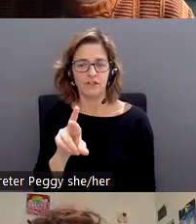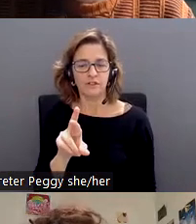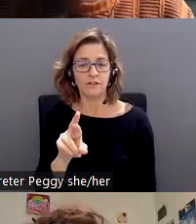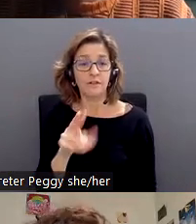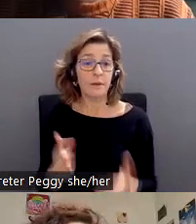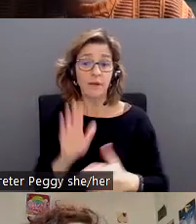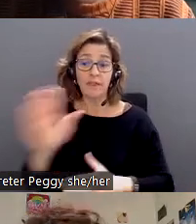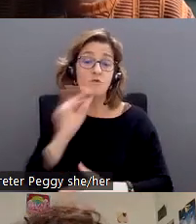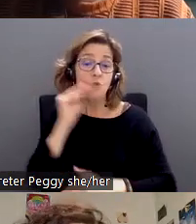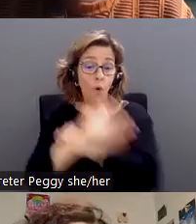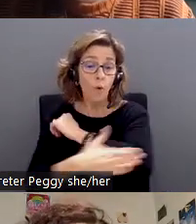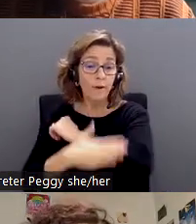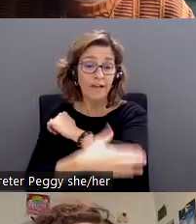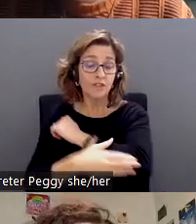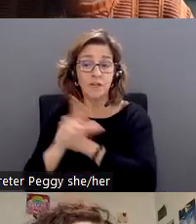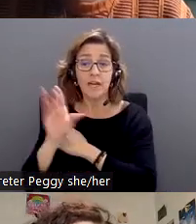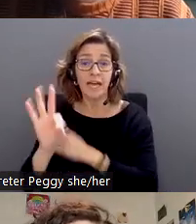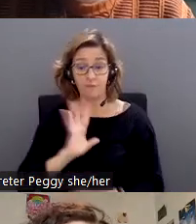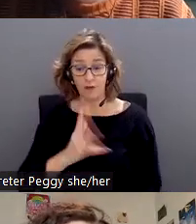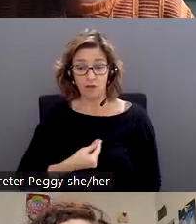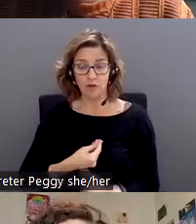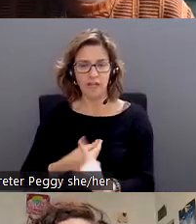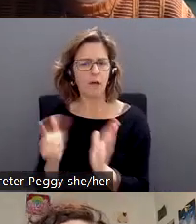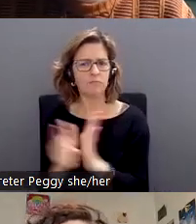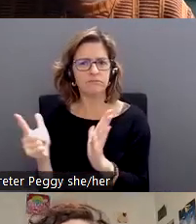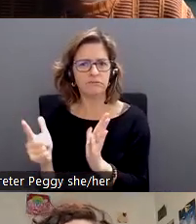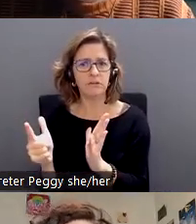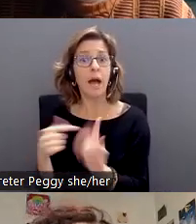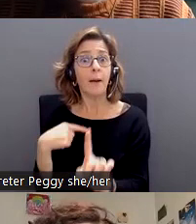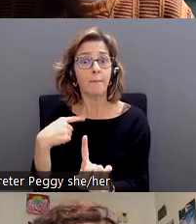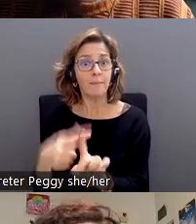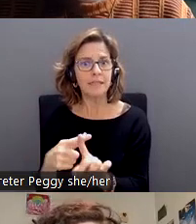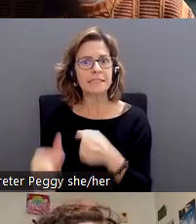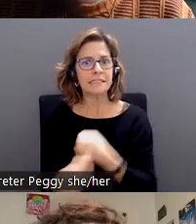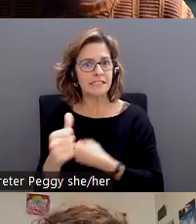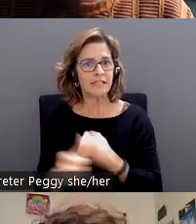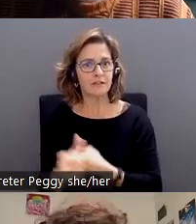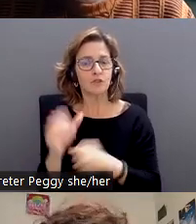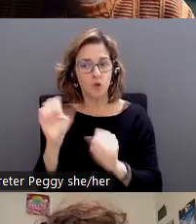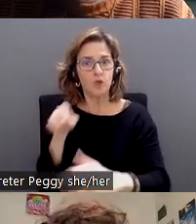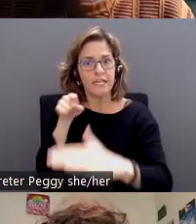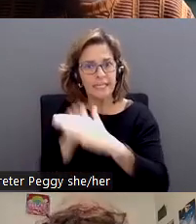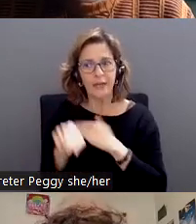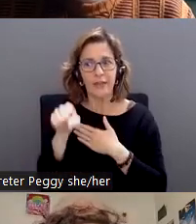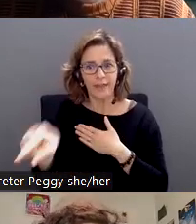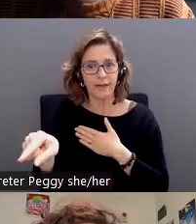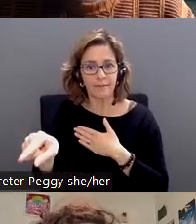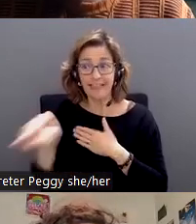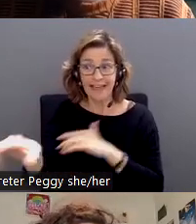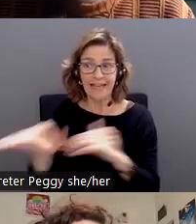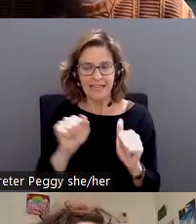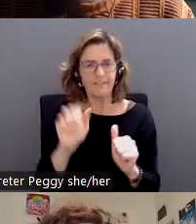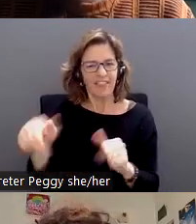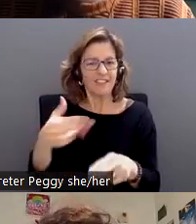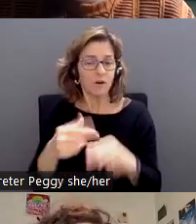countries where it is illegal to be trans, and not only illegal, but punishable by death. That is gender-based violence. And that is